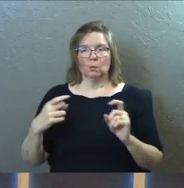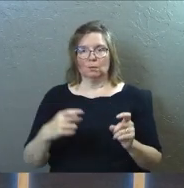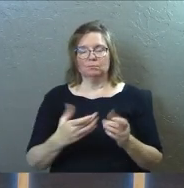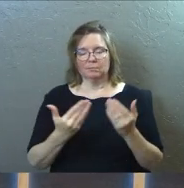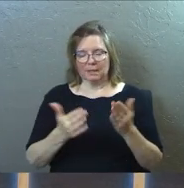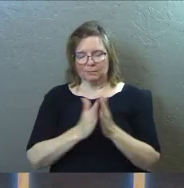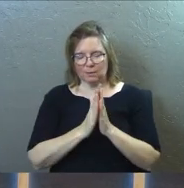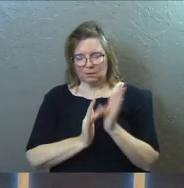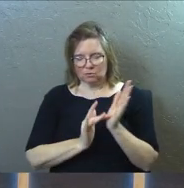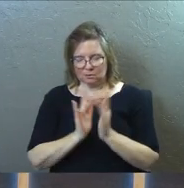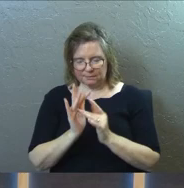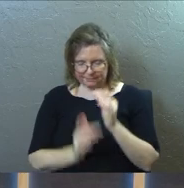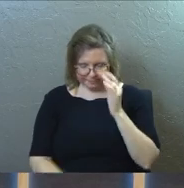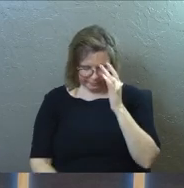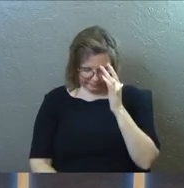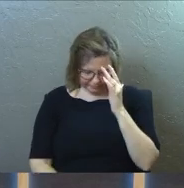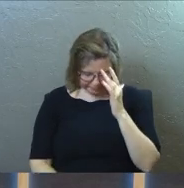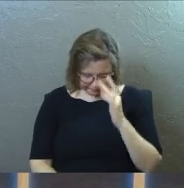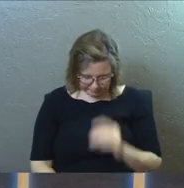Let's pray. Jesus,